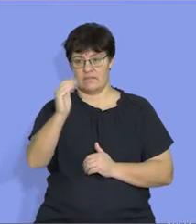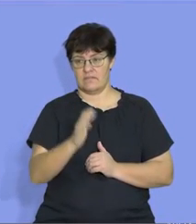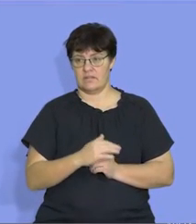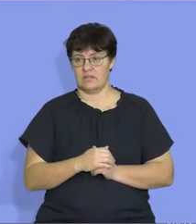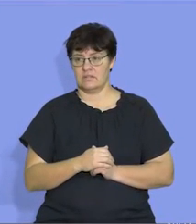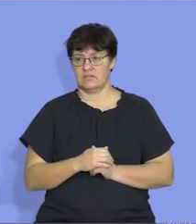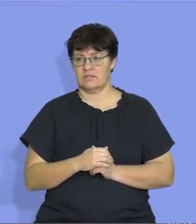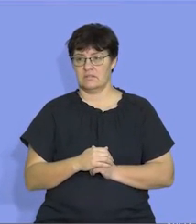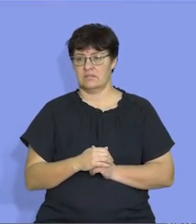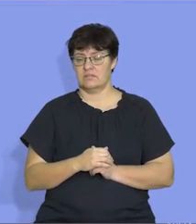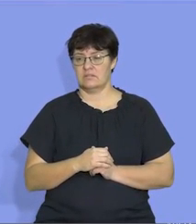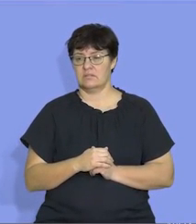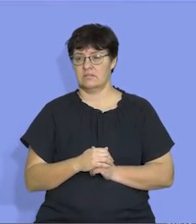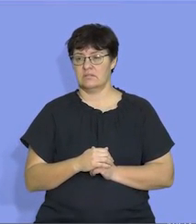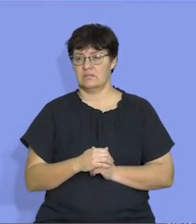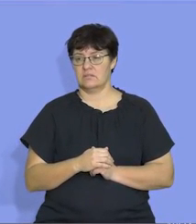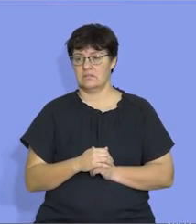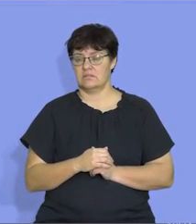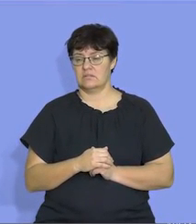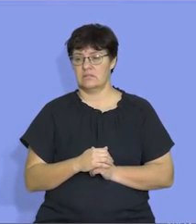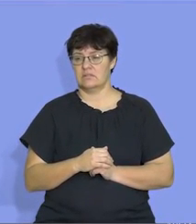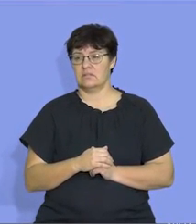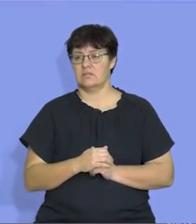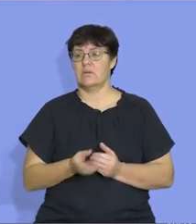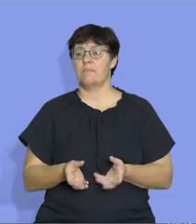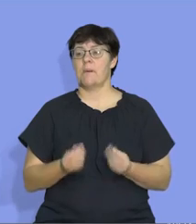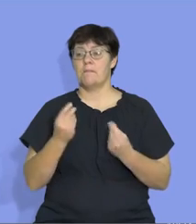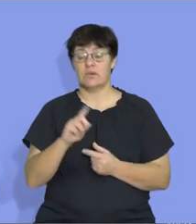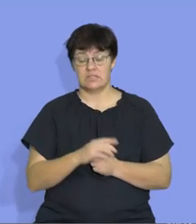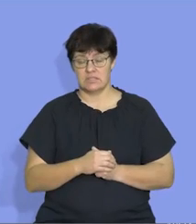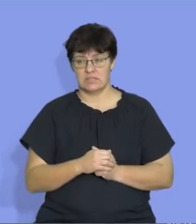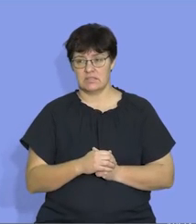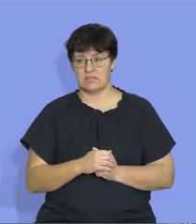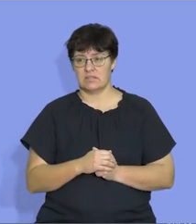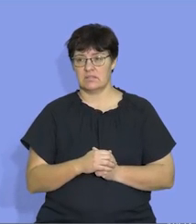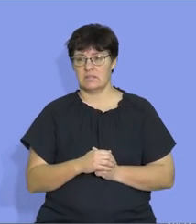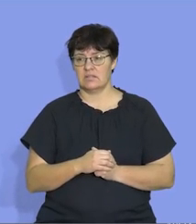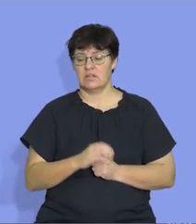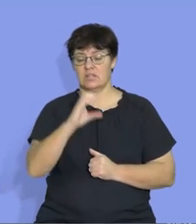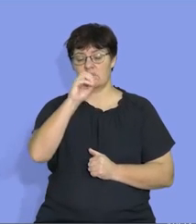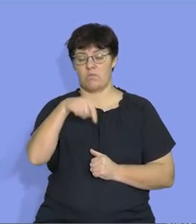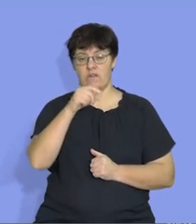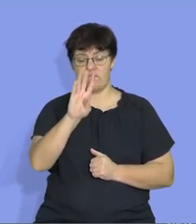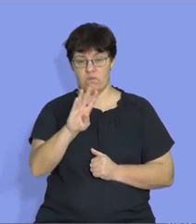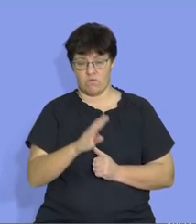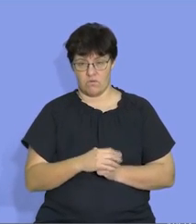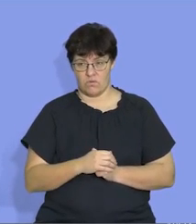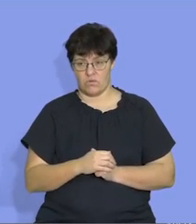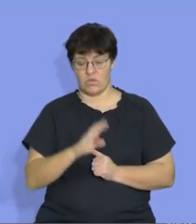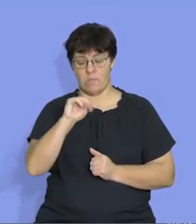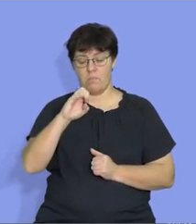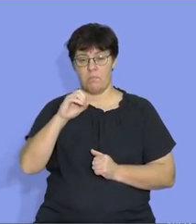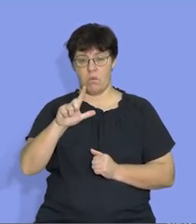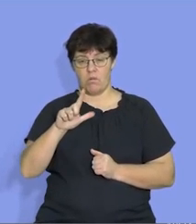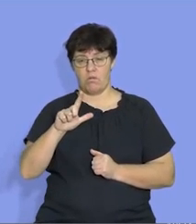0.125, right, okay. So this gives us, we can change that 0.4 moles